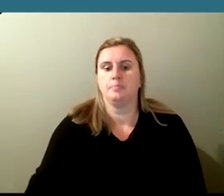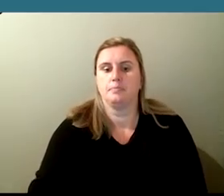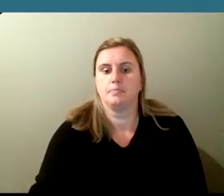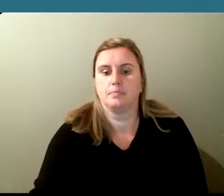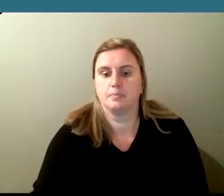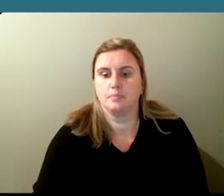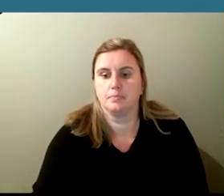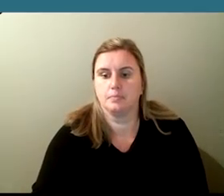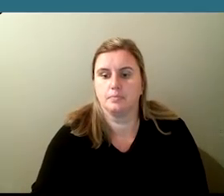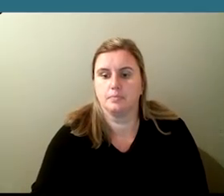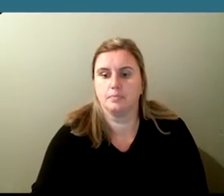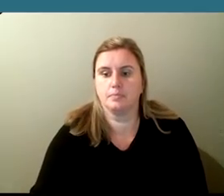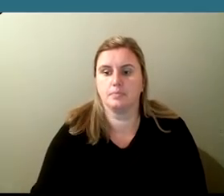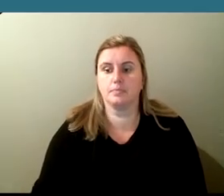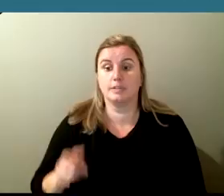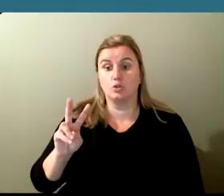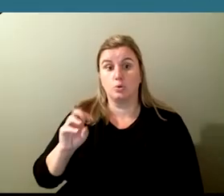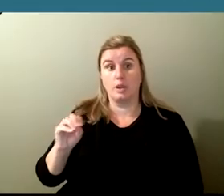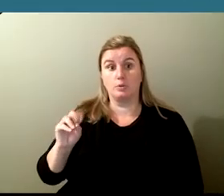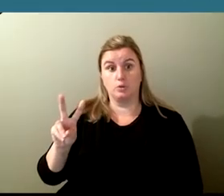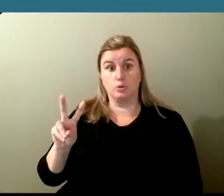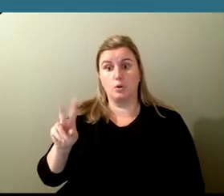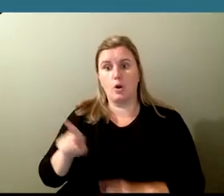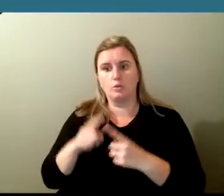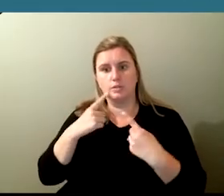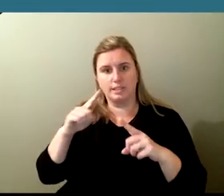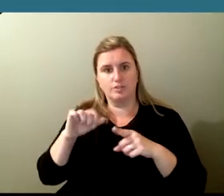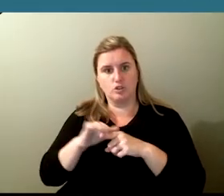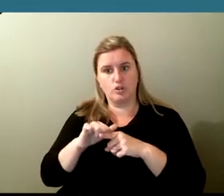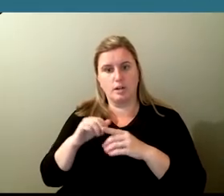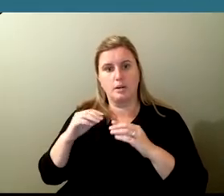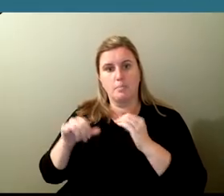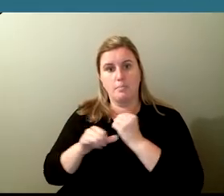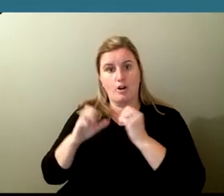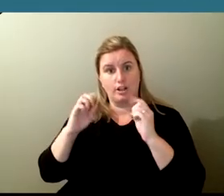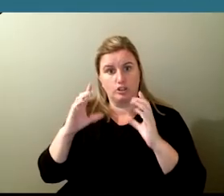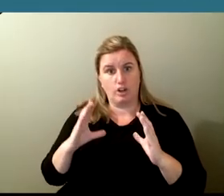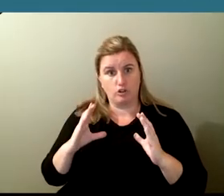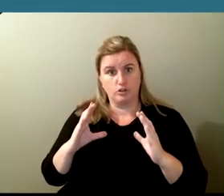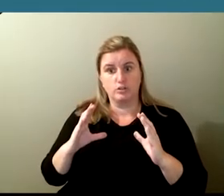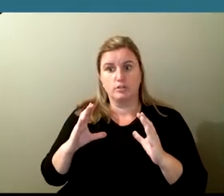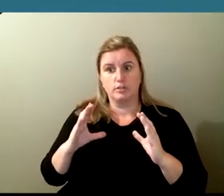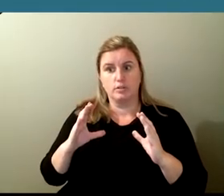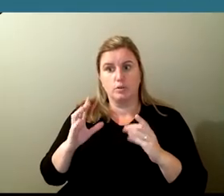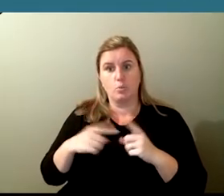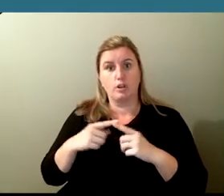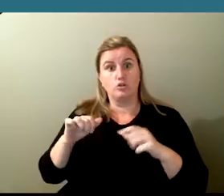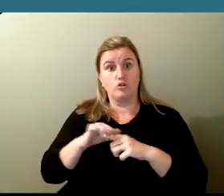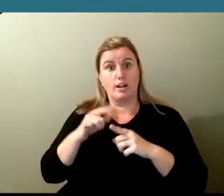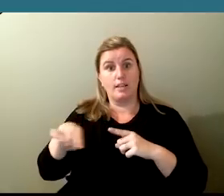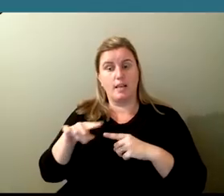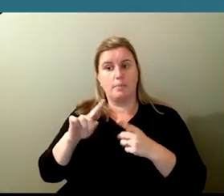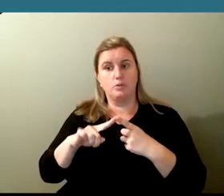Lavi and Sturmy in 2002 also successfully trained paraeducators when training them